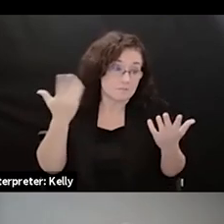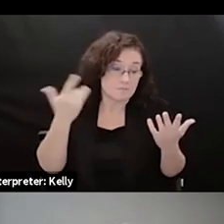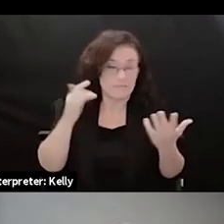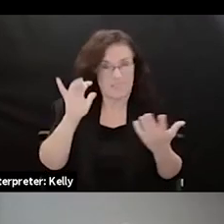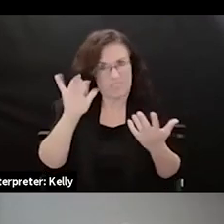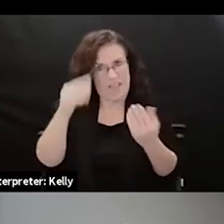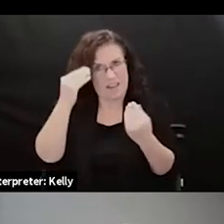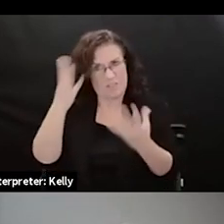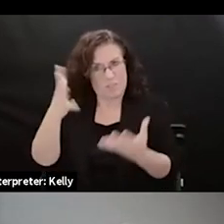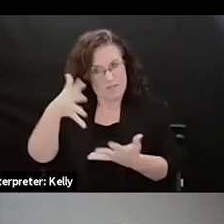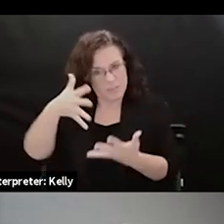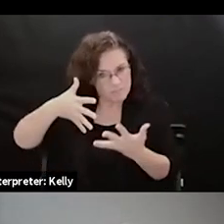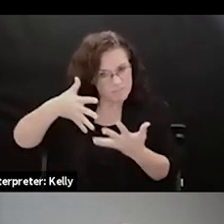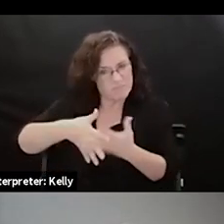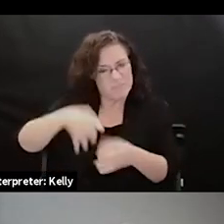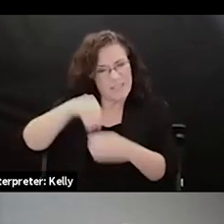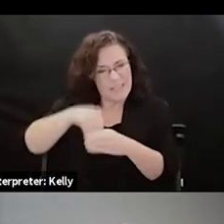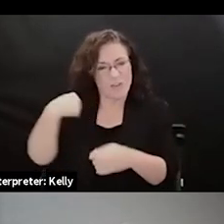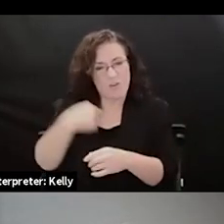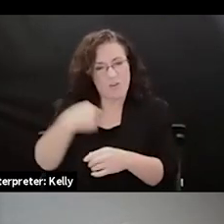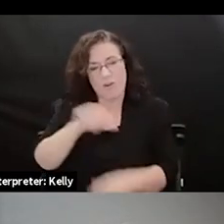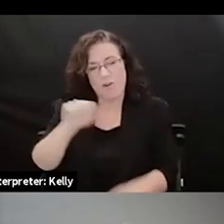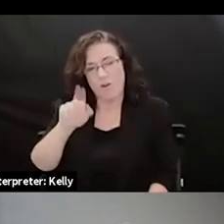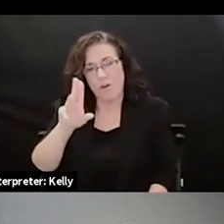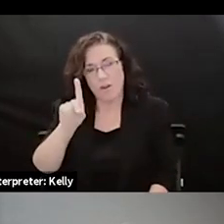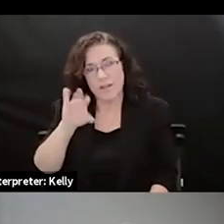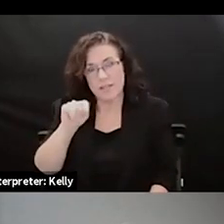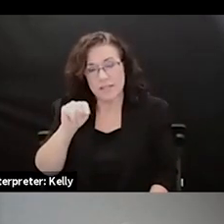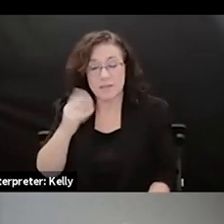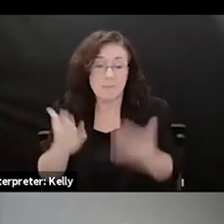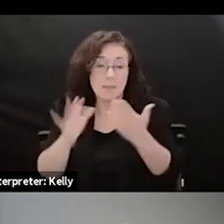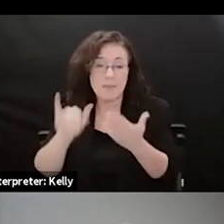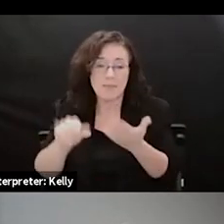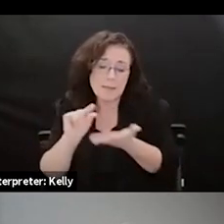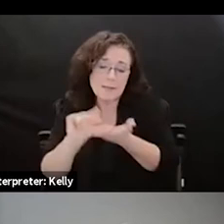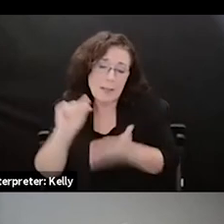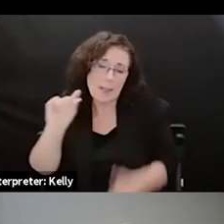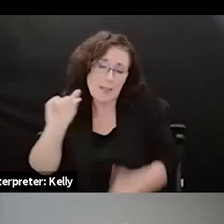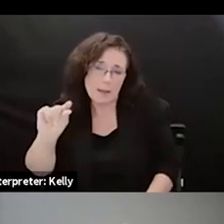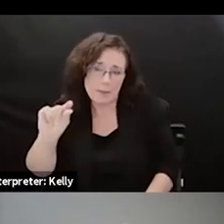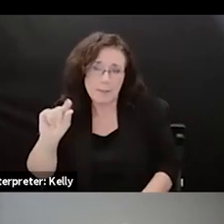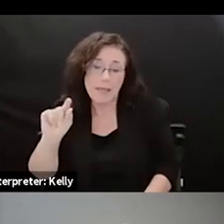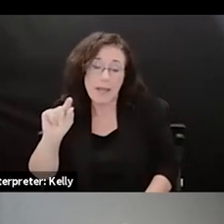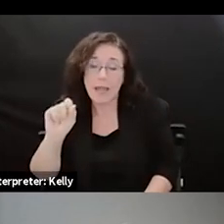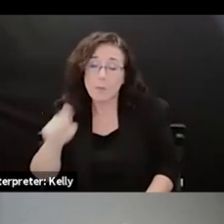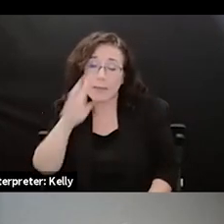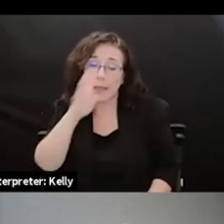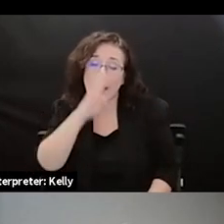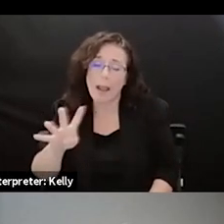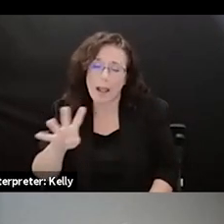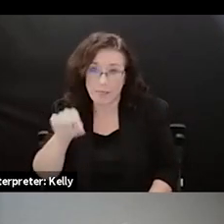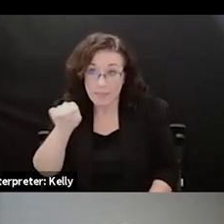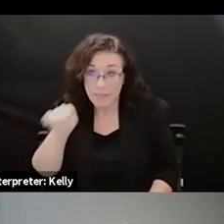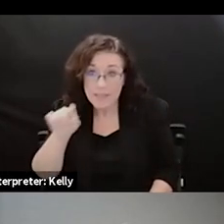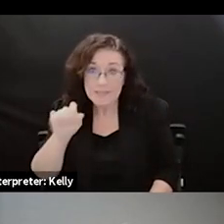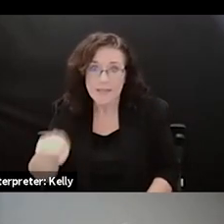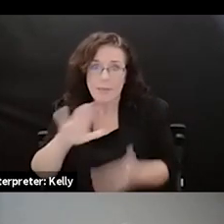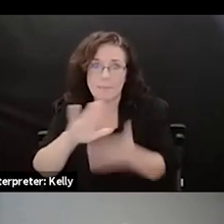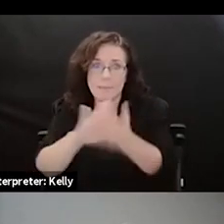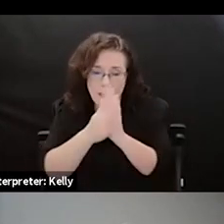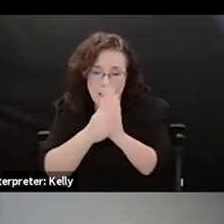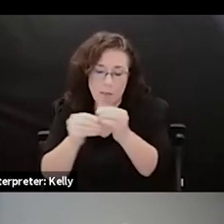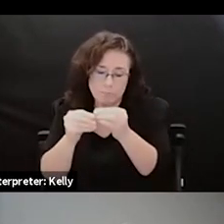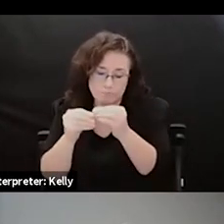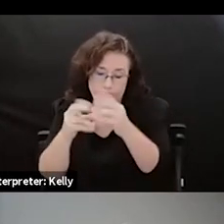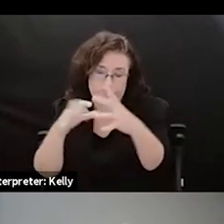know it's it it it it may be a small amount it's almost like out of sight out of mind but it could be it could become a potential issue here because